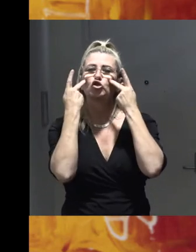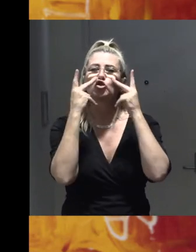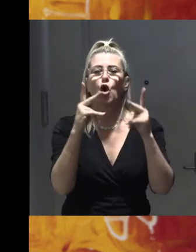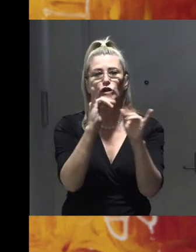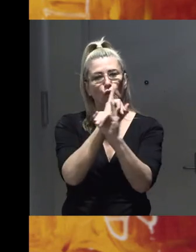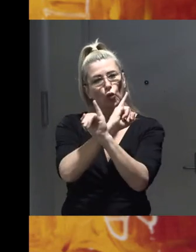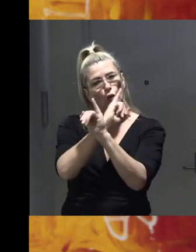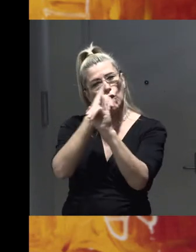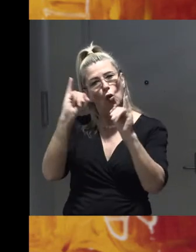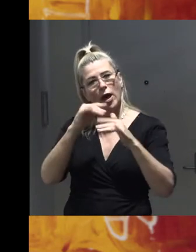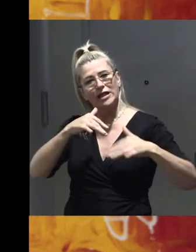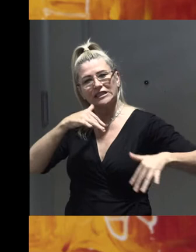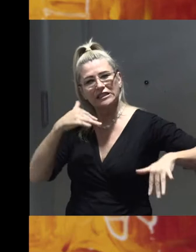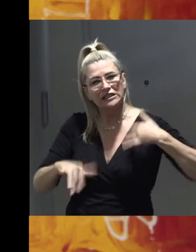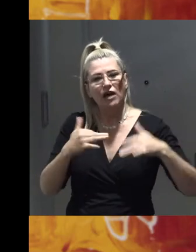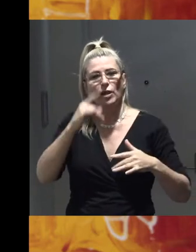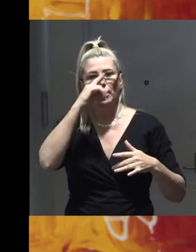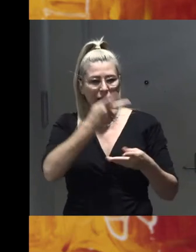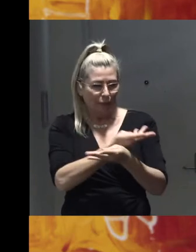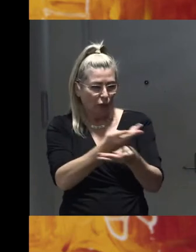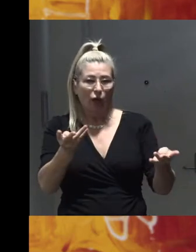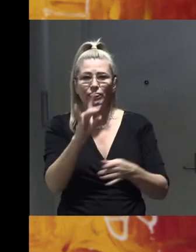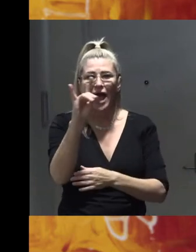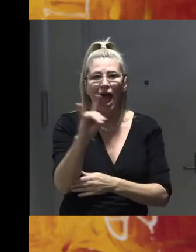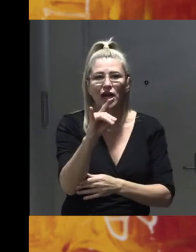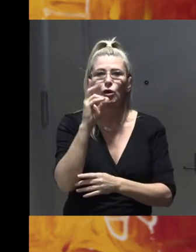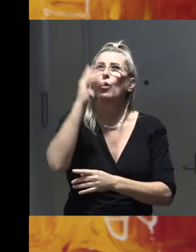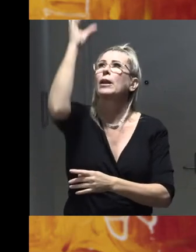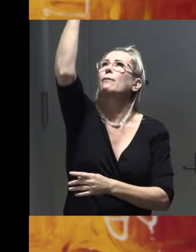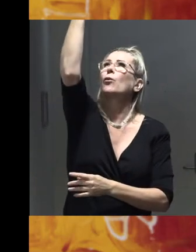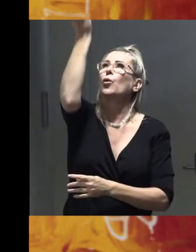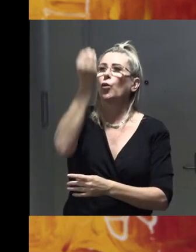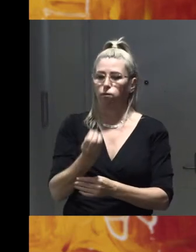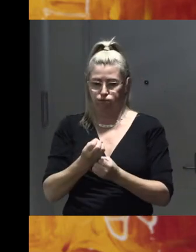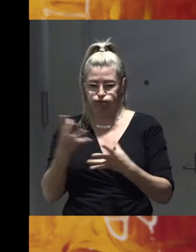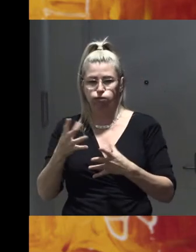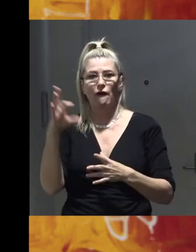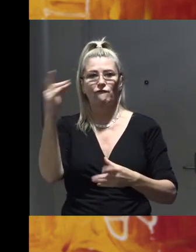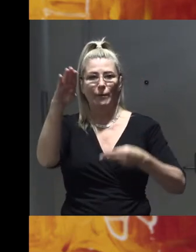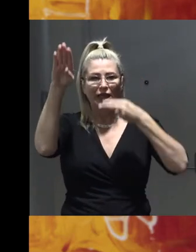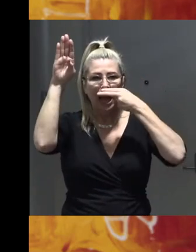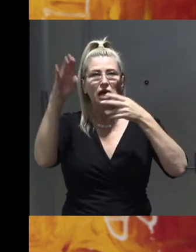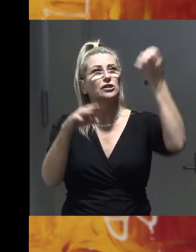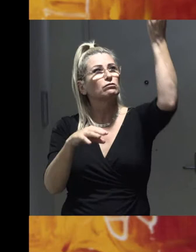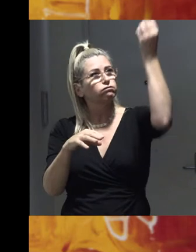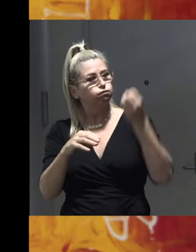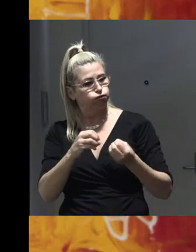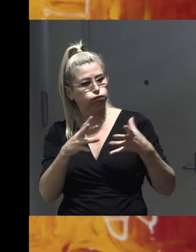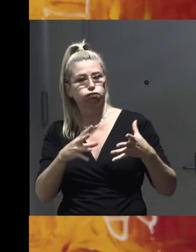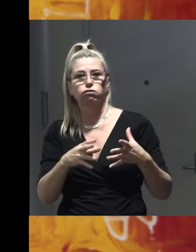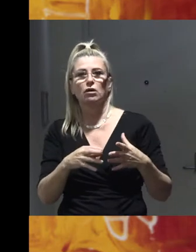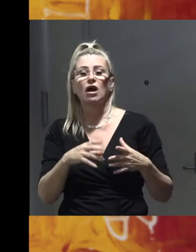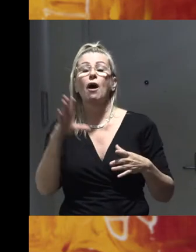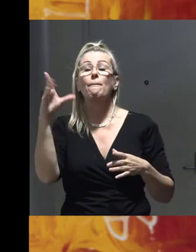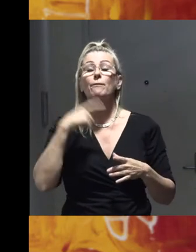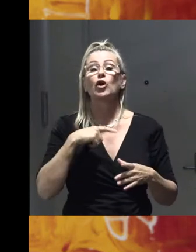anguish of the town's people and animals as the Nazi bombs fell. Fittingly, a mural of